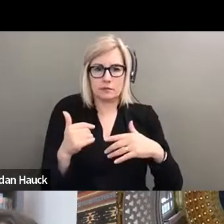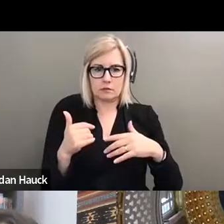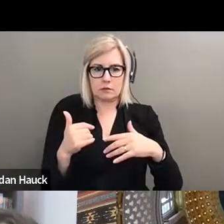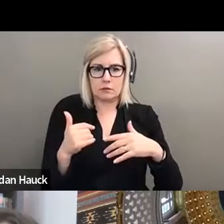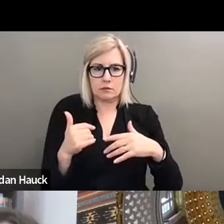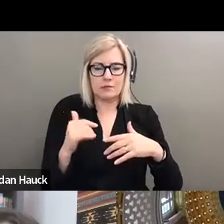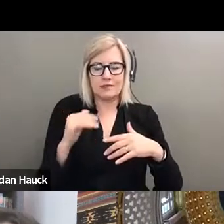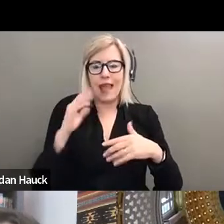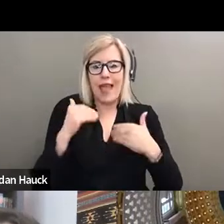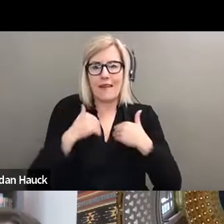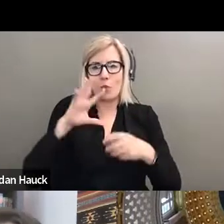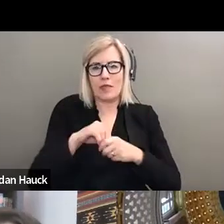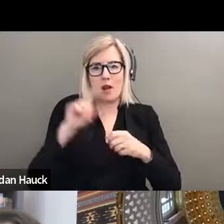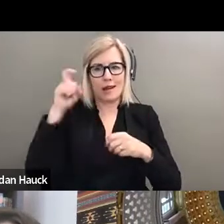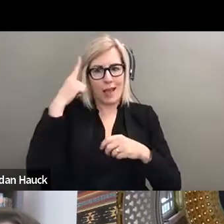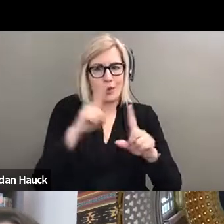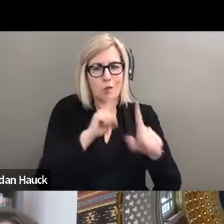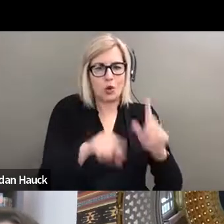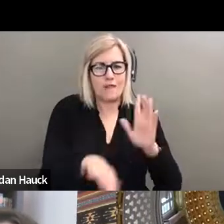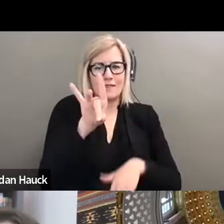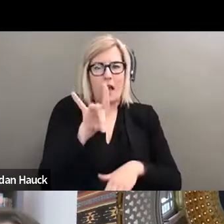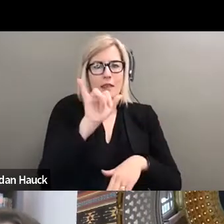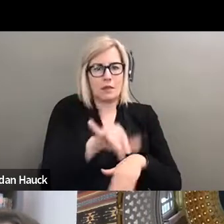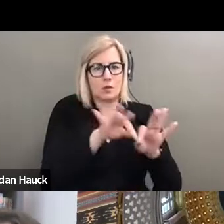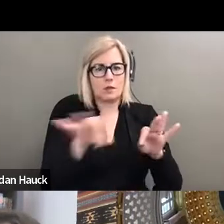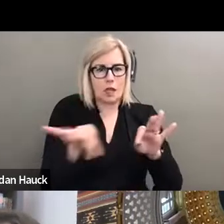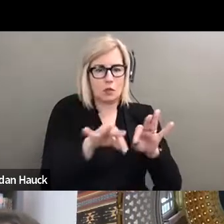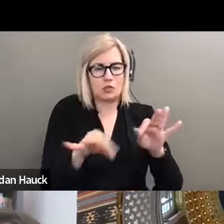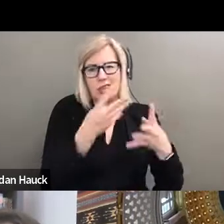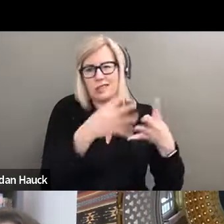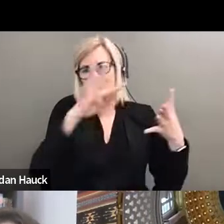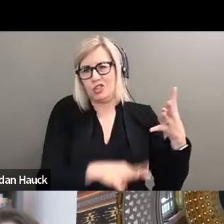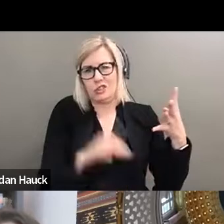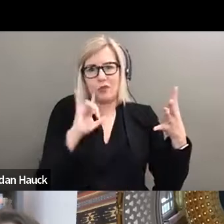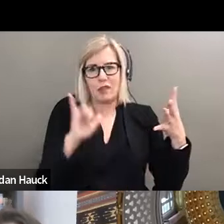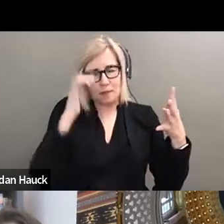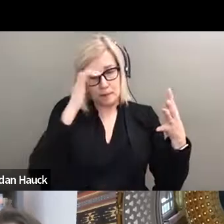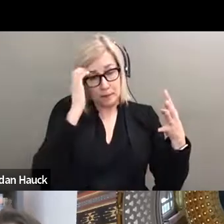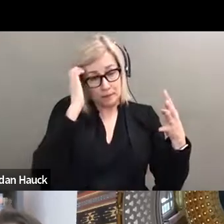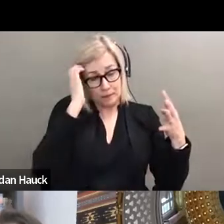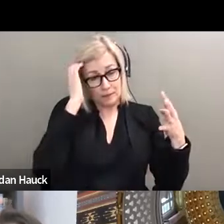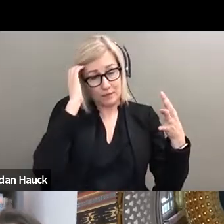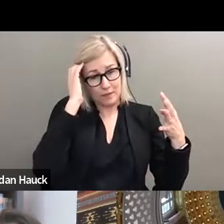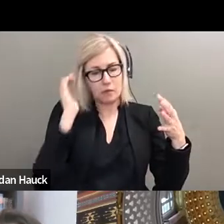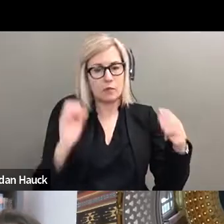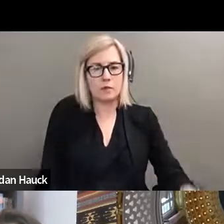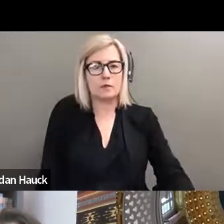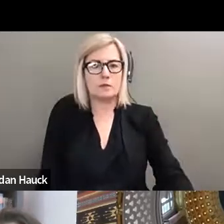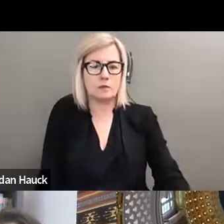capital report where you can find that language and a spreadsheet for that. But that